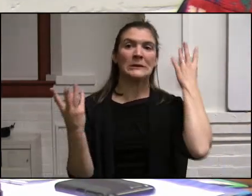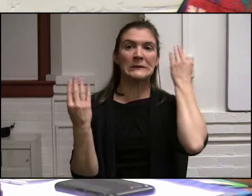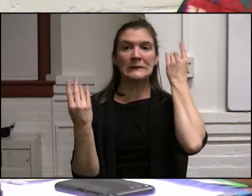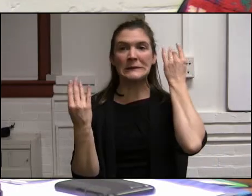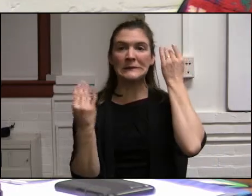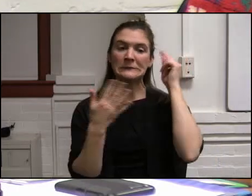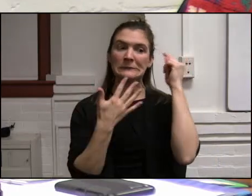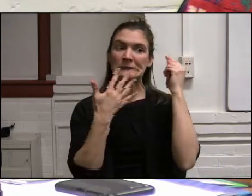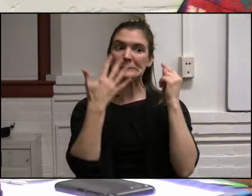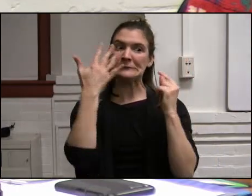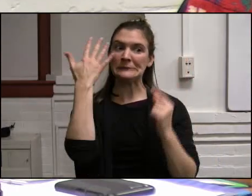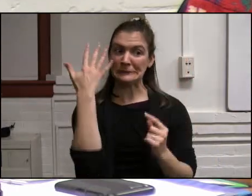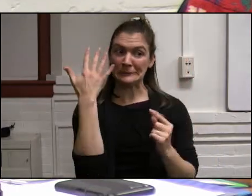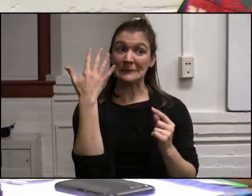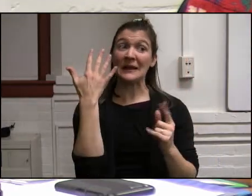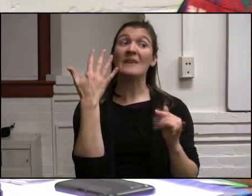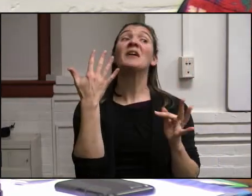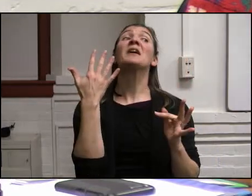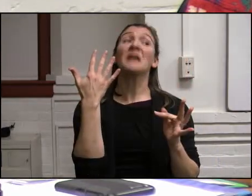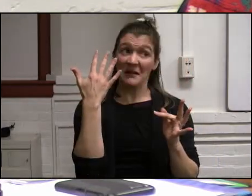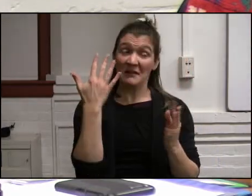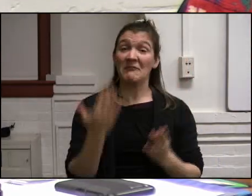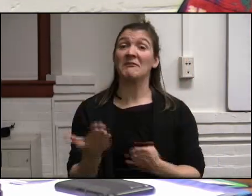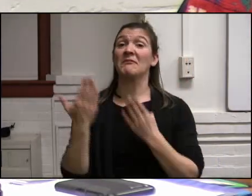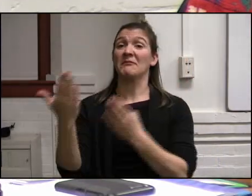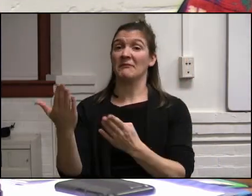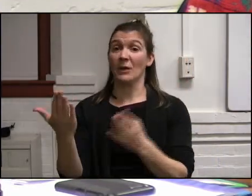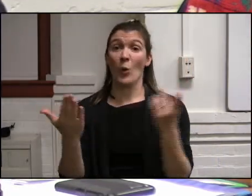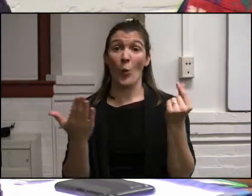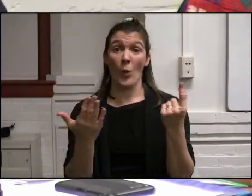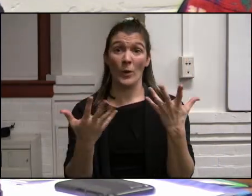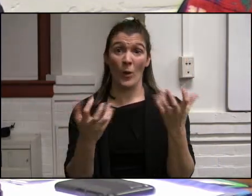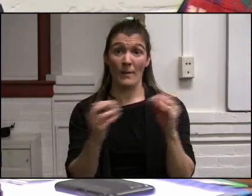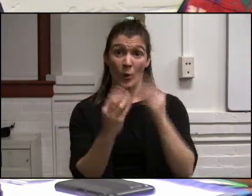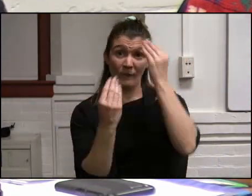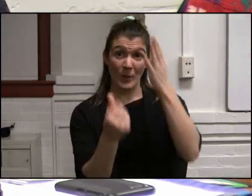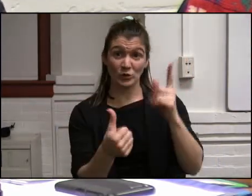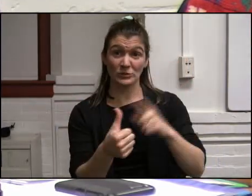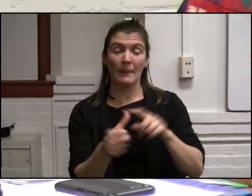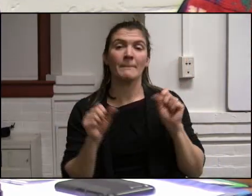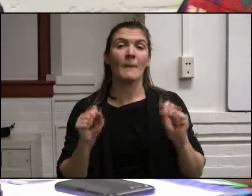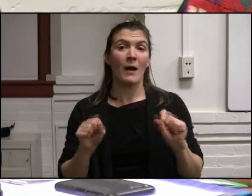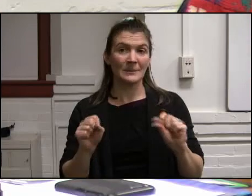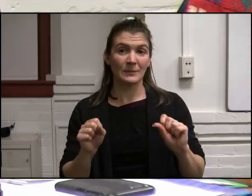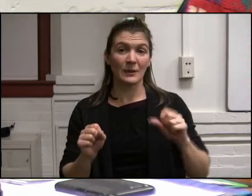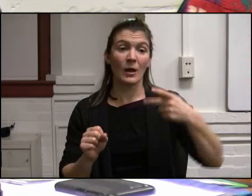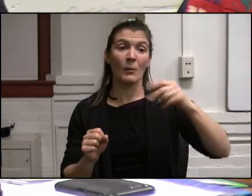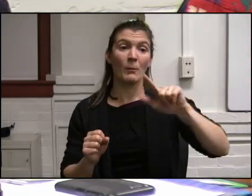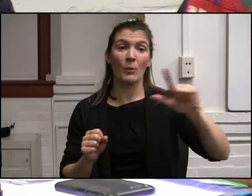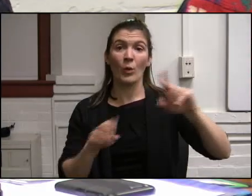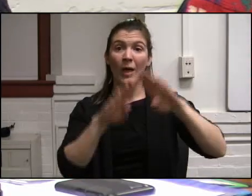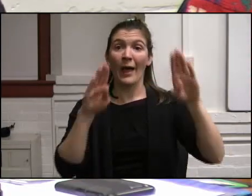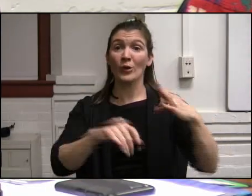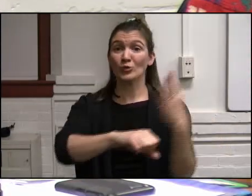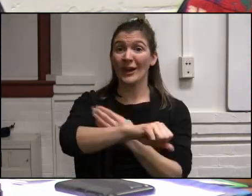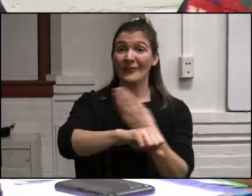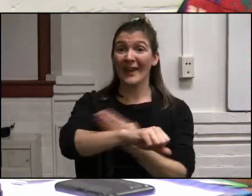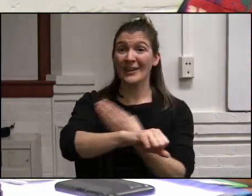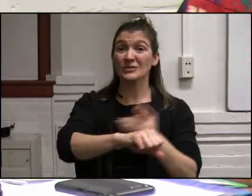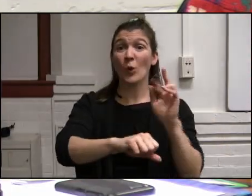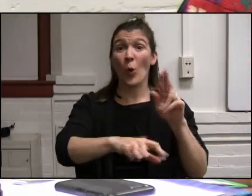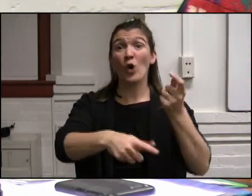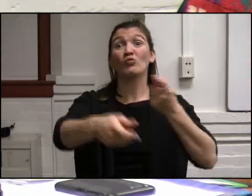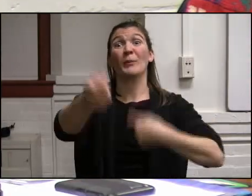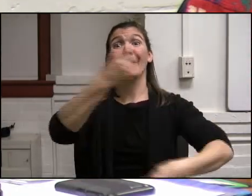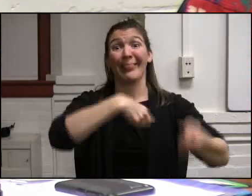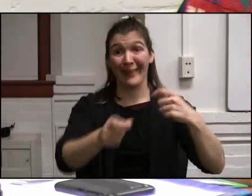to Representative Town Meeting. And those topics include the potential for a pool house renovation or replacement